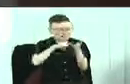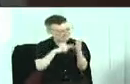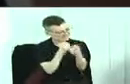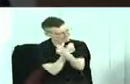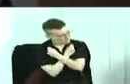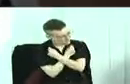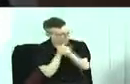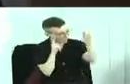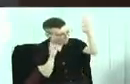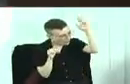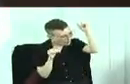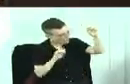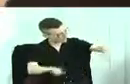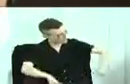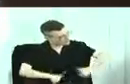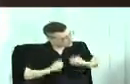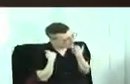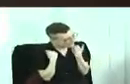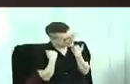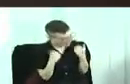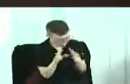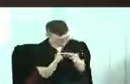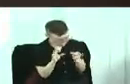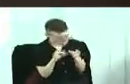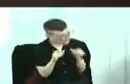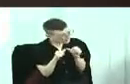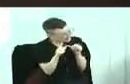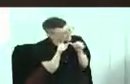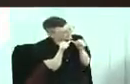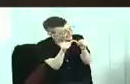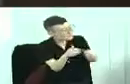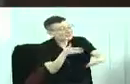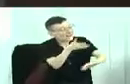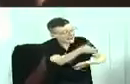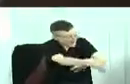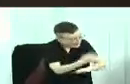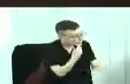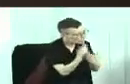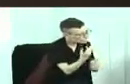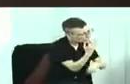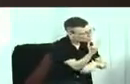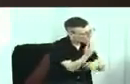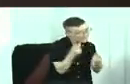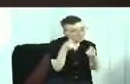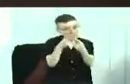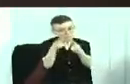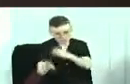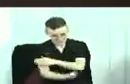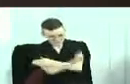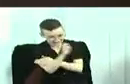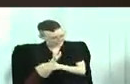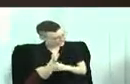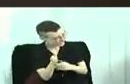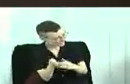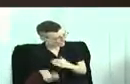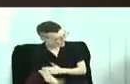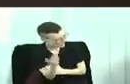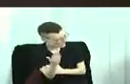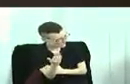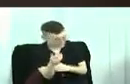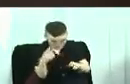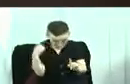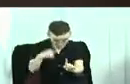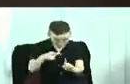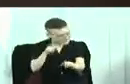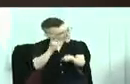God of life. The story continues from Good Friday on to Easter morn. It is the story about the stone that has been rolled away,